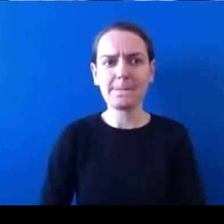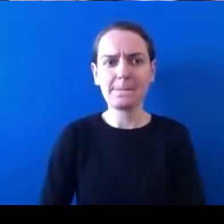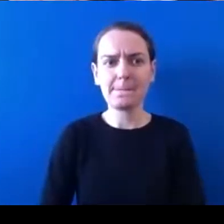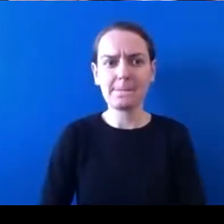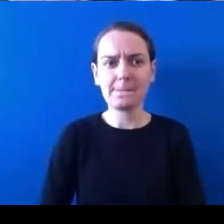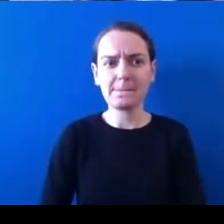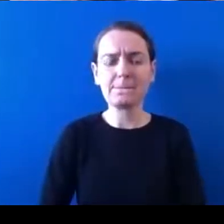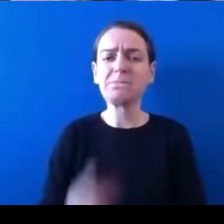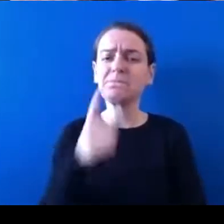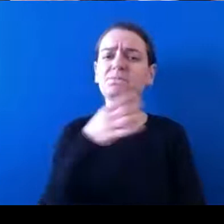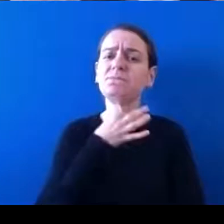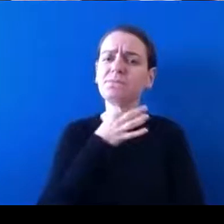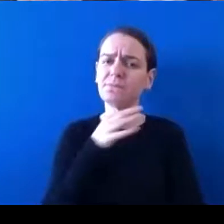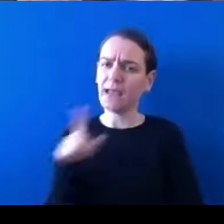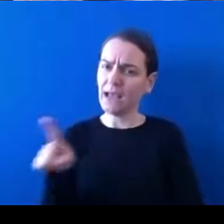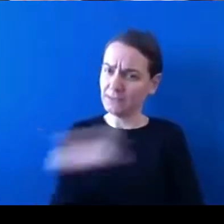community?